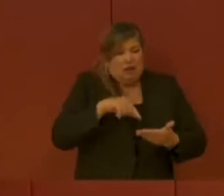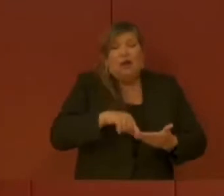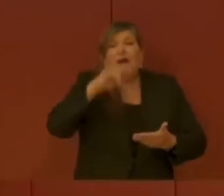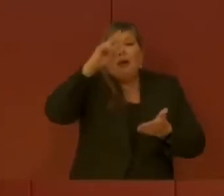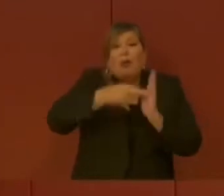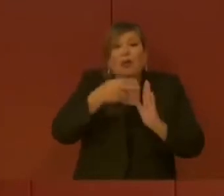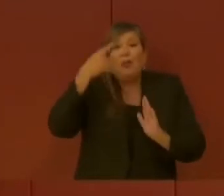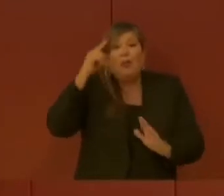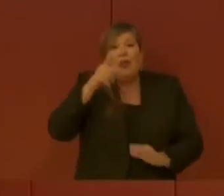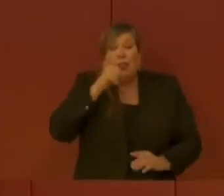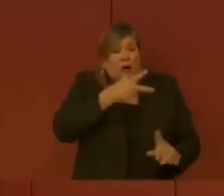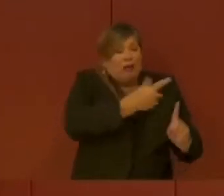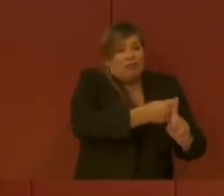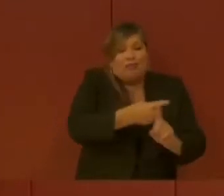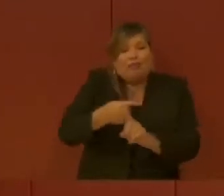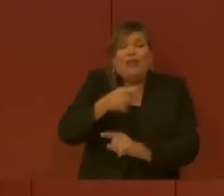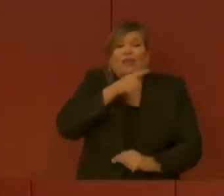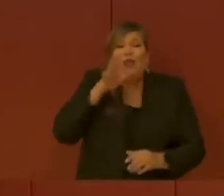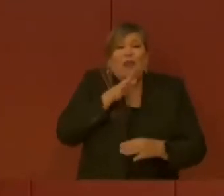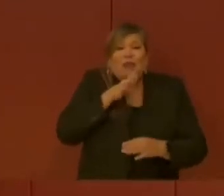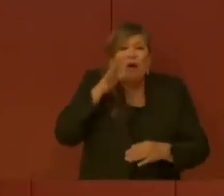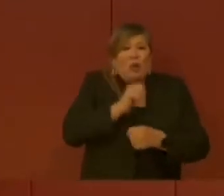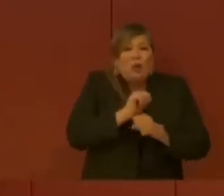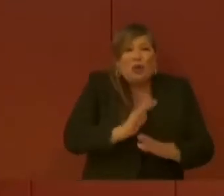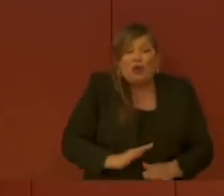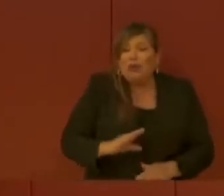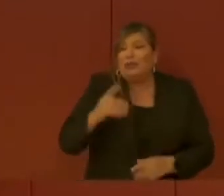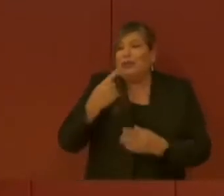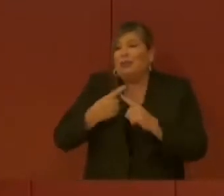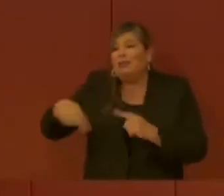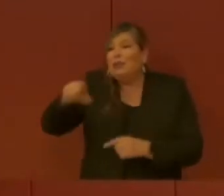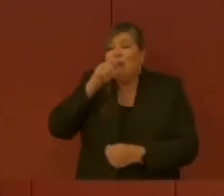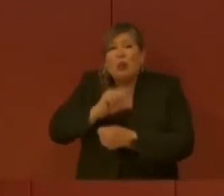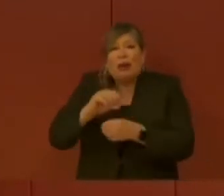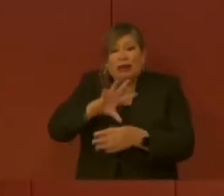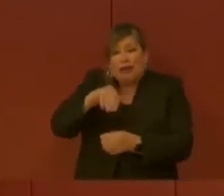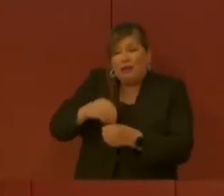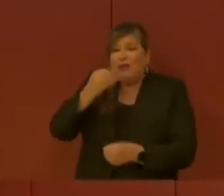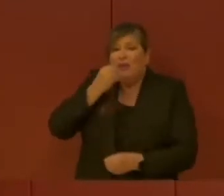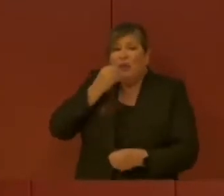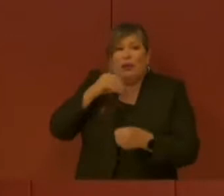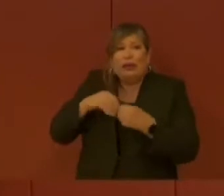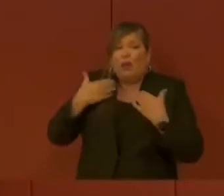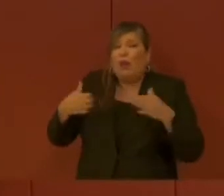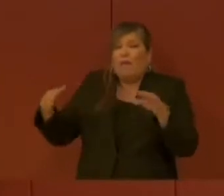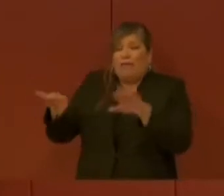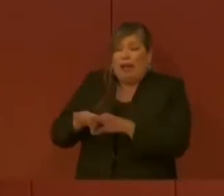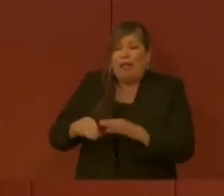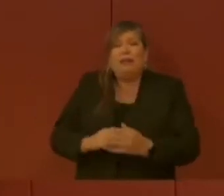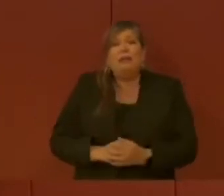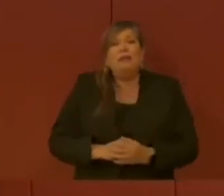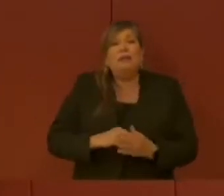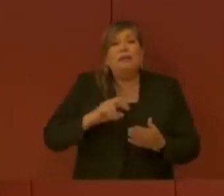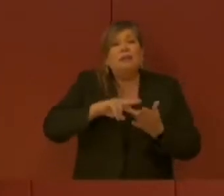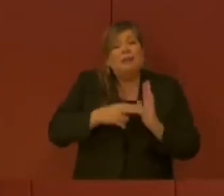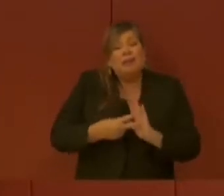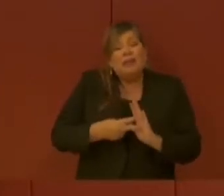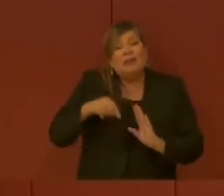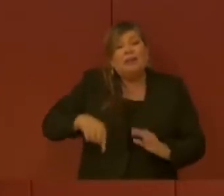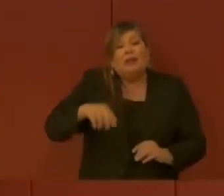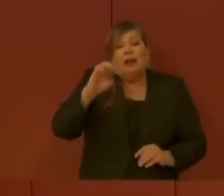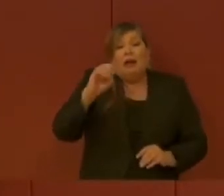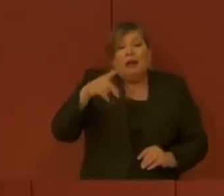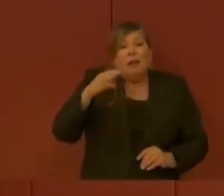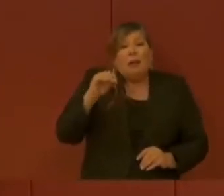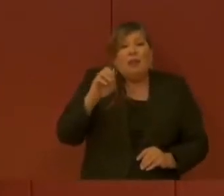in the Valley. We announced OptumServe would be putting 11 sites, making them fully operational in the Valley.